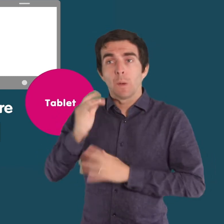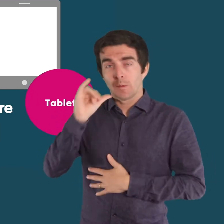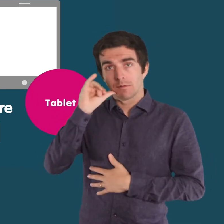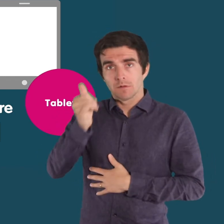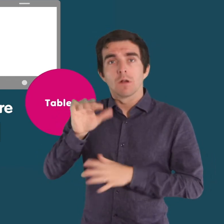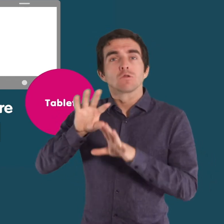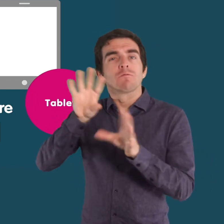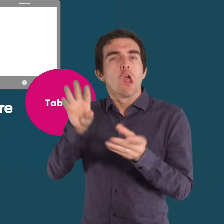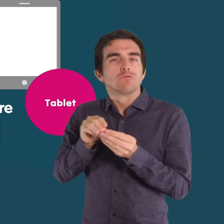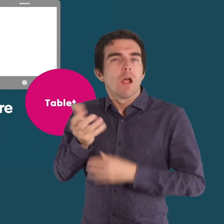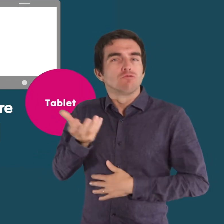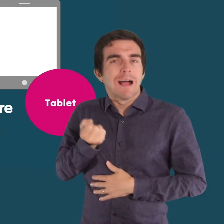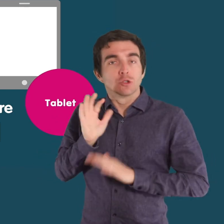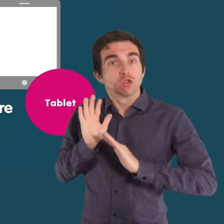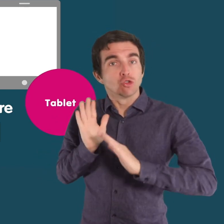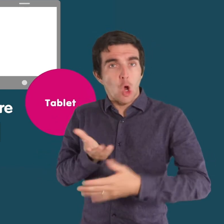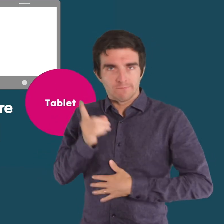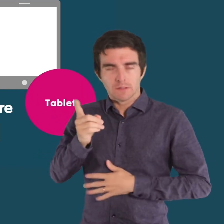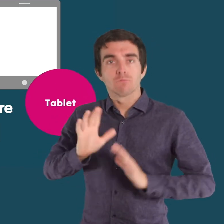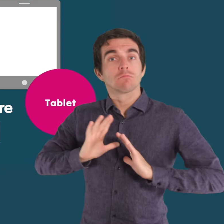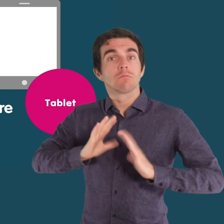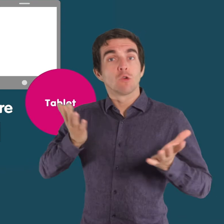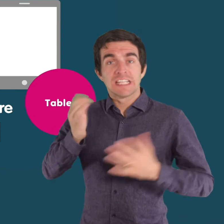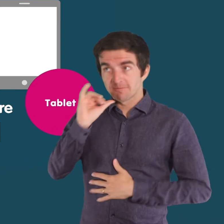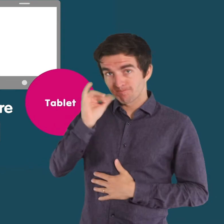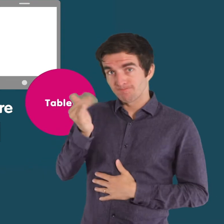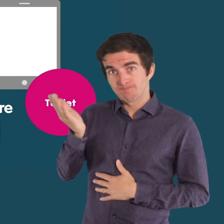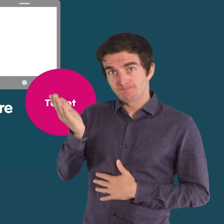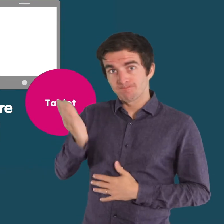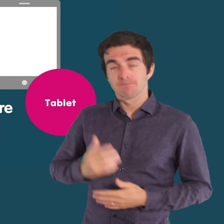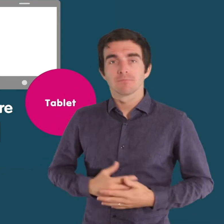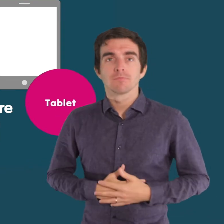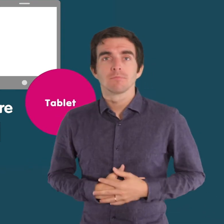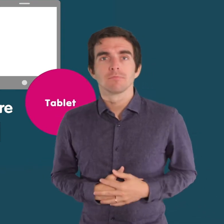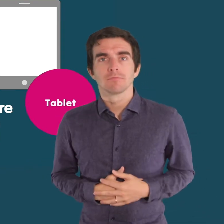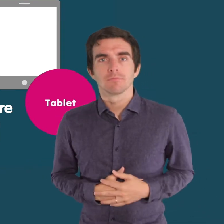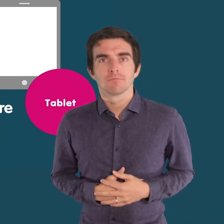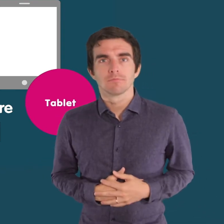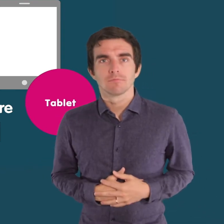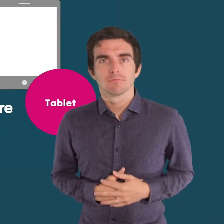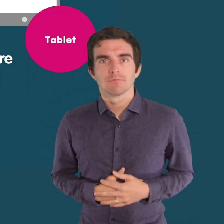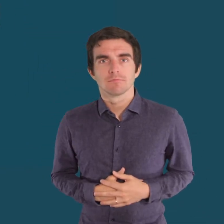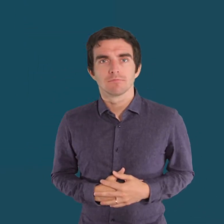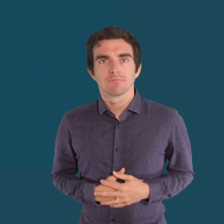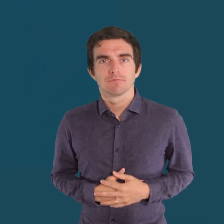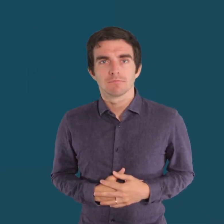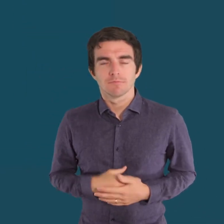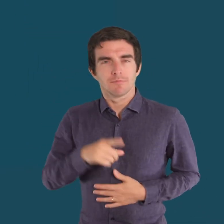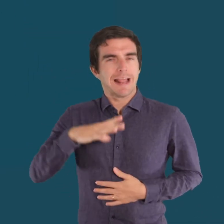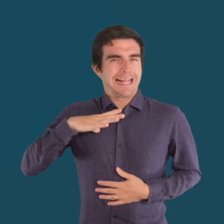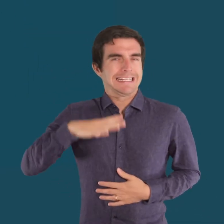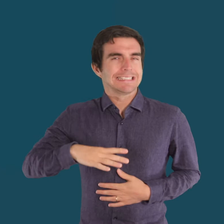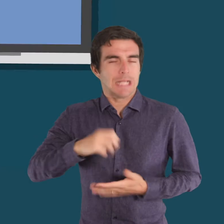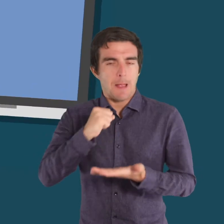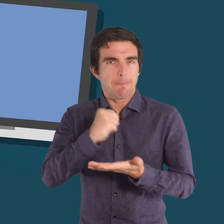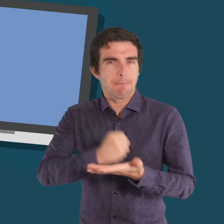Centre on free phone number 0800 012 1331. You will need a bank